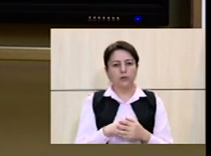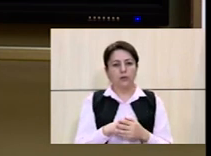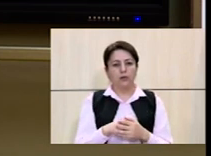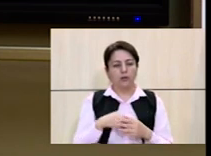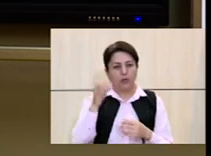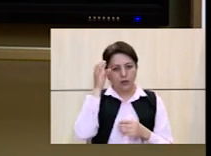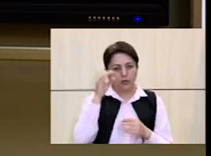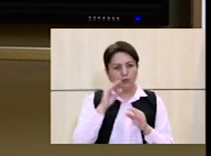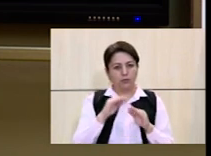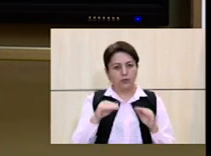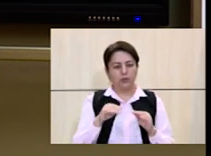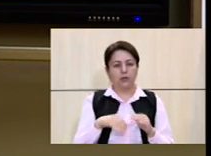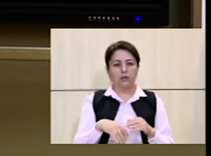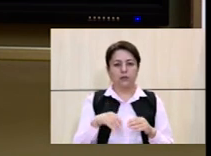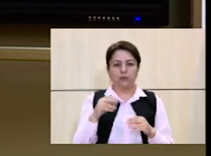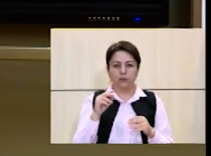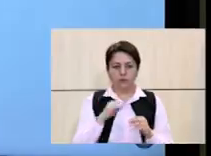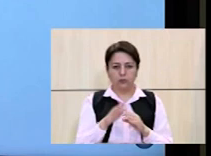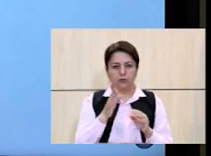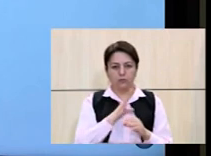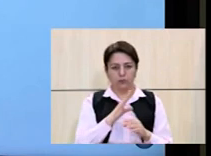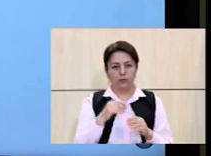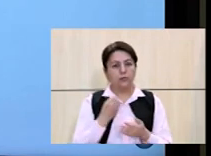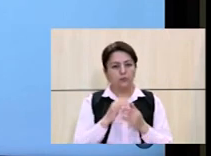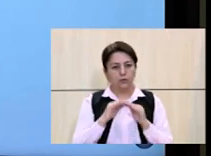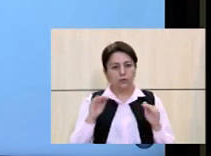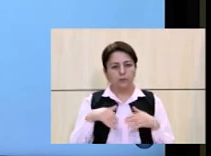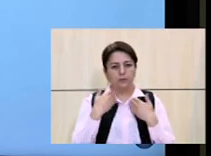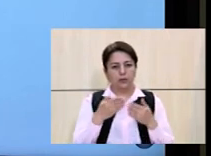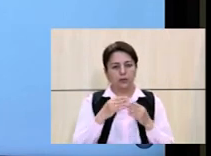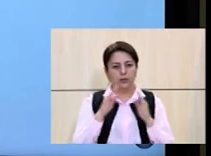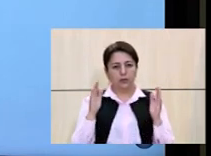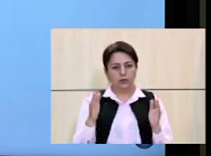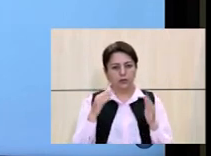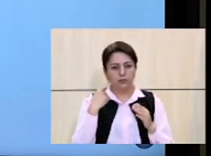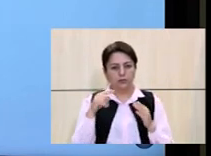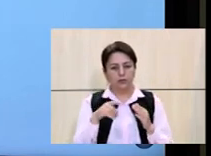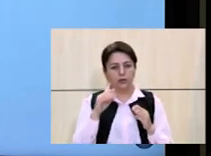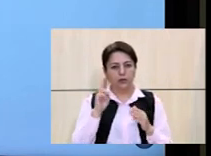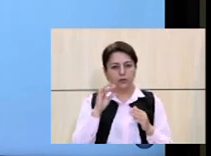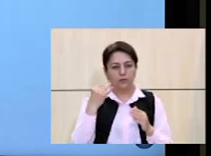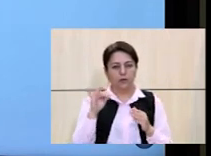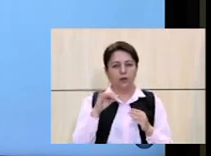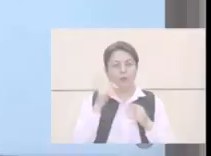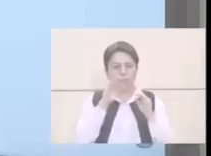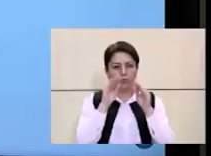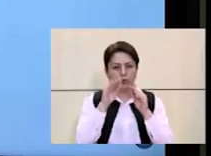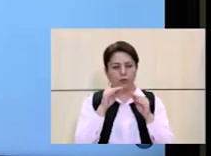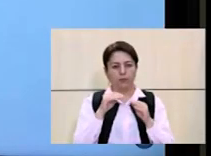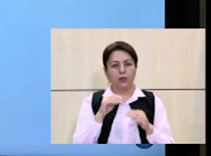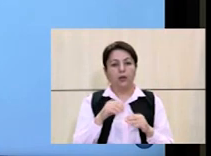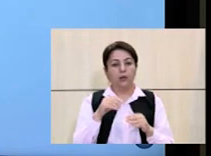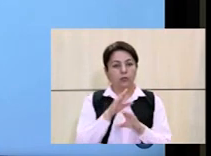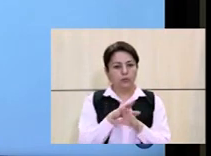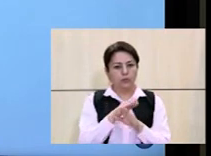Zukko o'quvchilarimiz allaqachon hisoblab bo'lishgandir. Aziz o'quvchilar, berilgan kattaliklarning son qiymatlarini formulaga qo'yib,